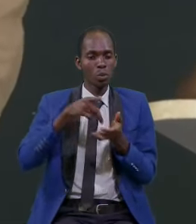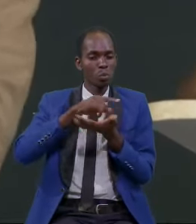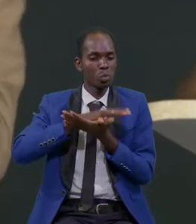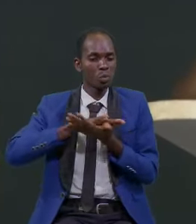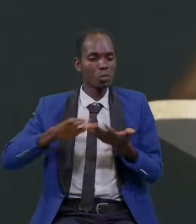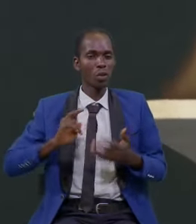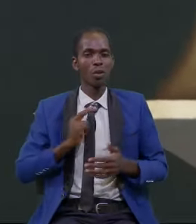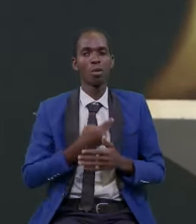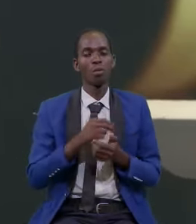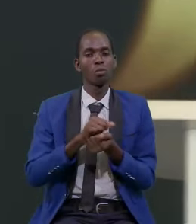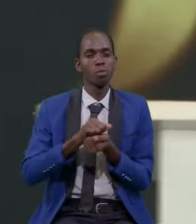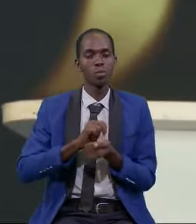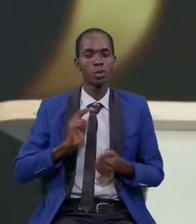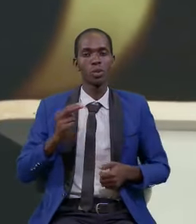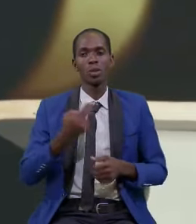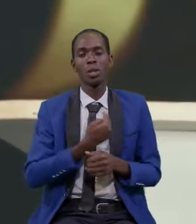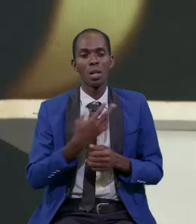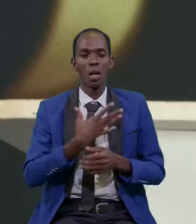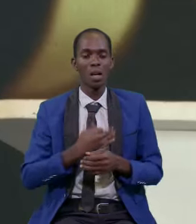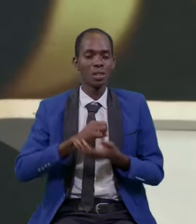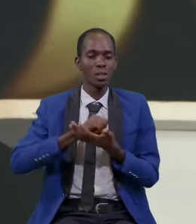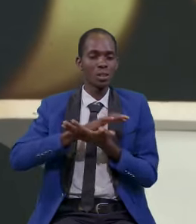He sanctifies us. And it